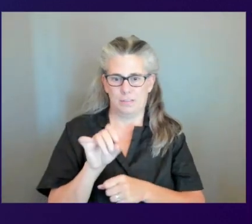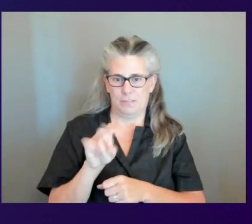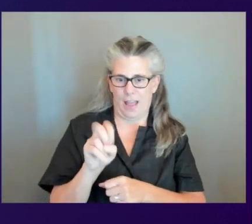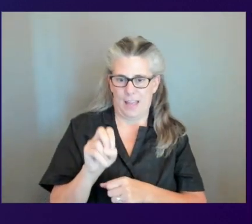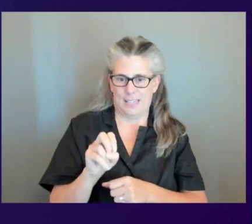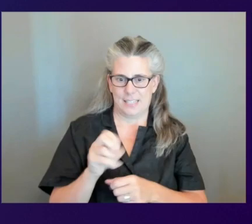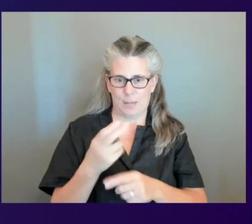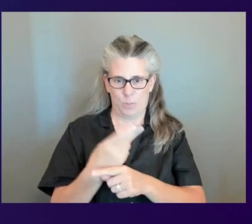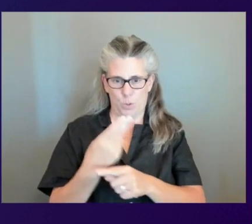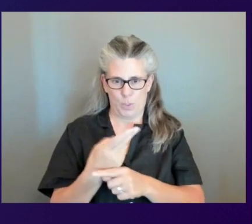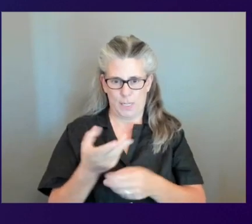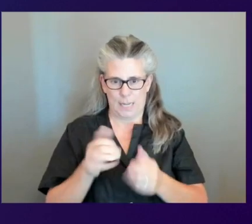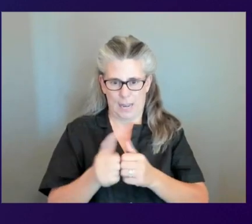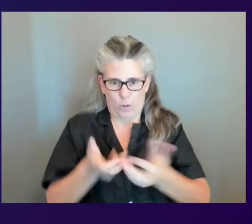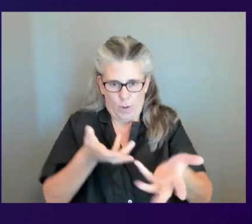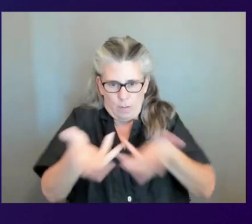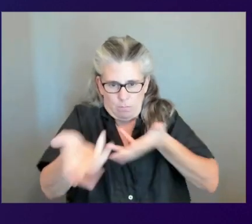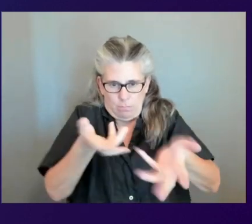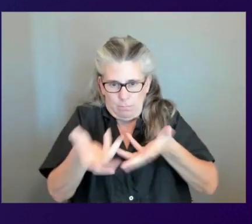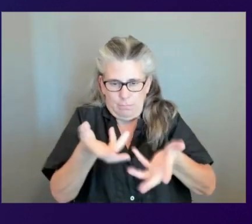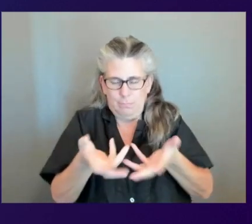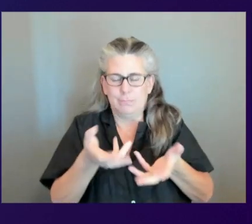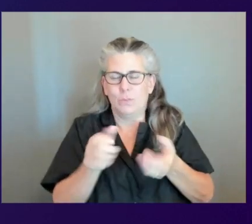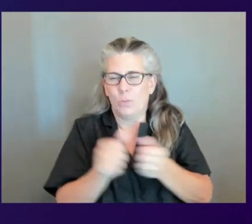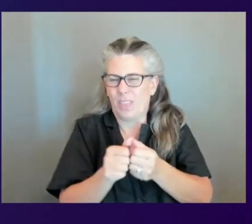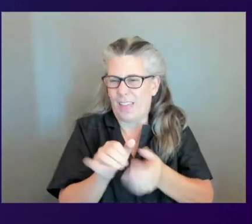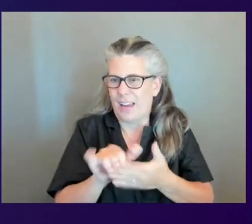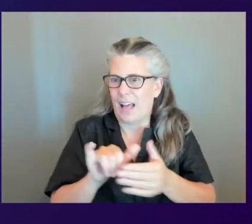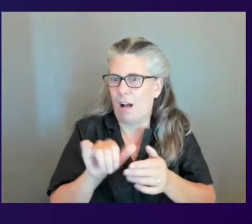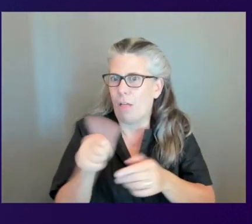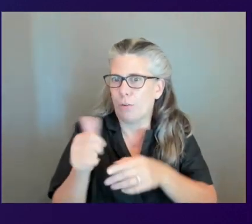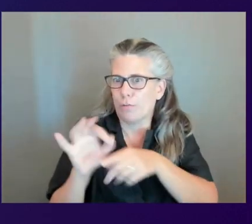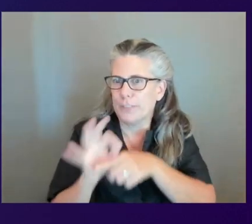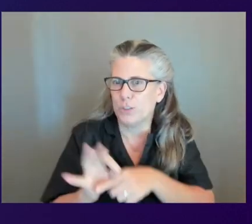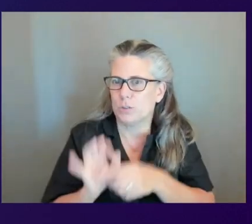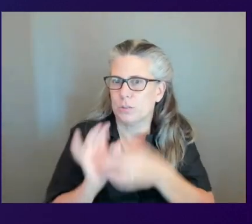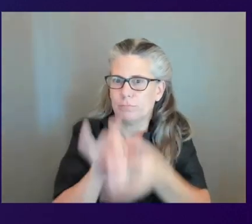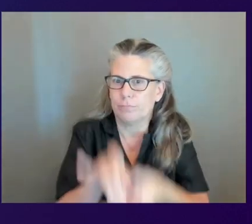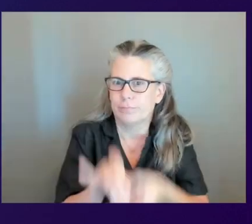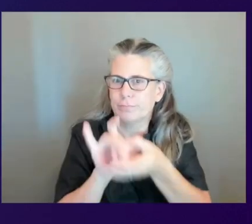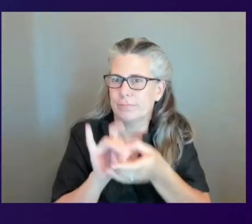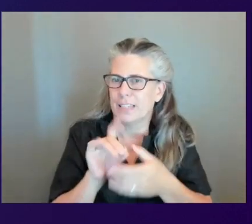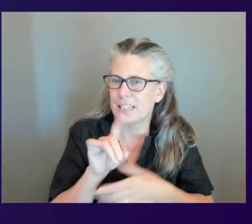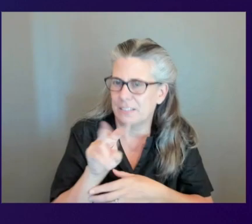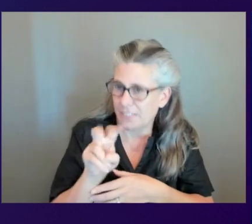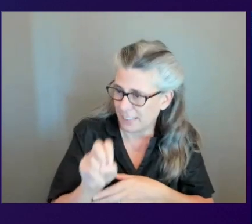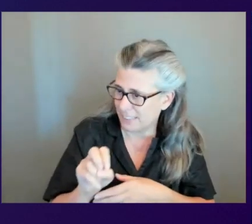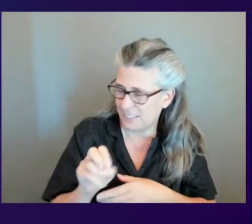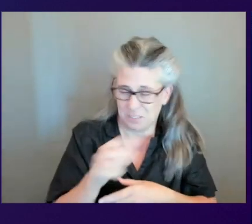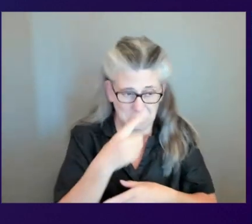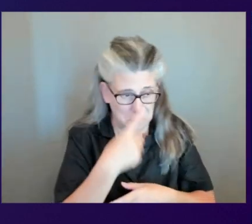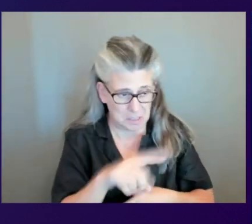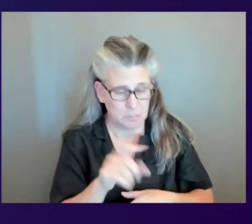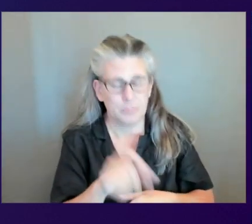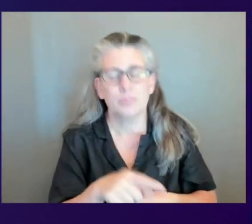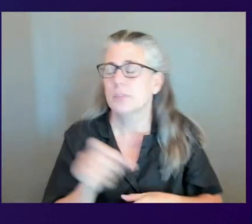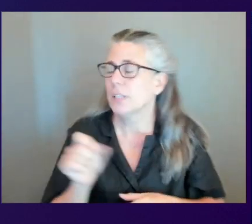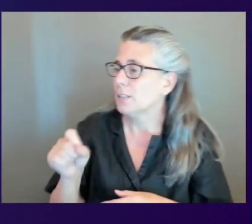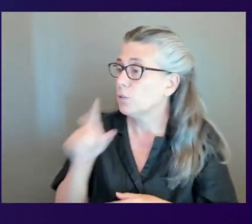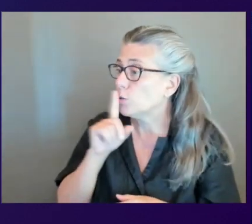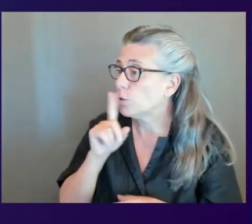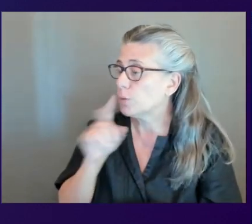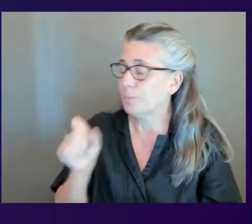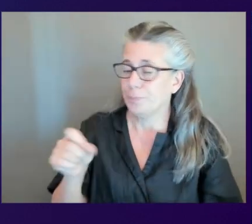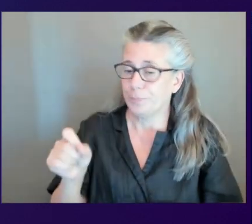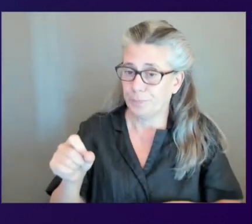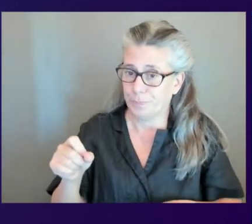there? We mentioned already, I think, some features like turning on microphone and video. You want to walk through some of that with us? Yeah, so with the toolbar, it gives